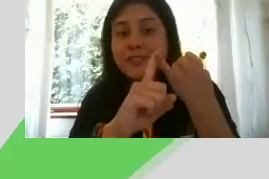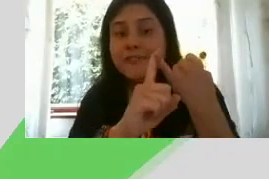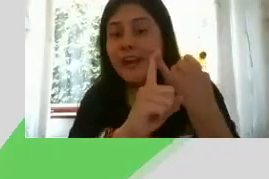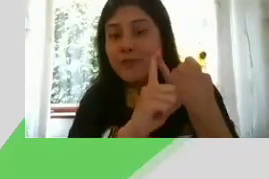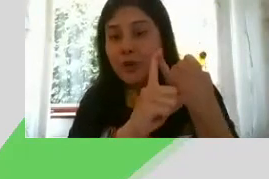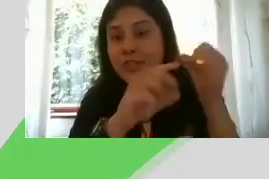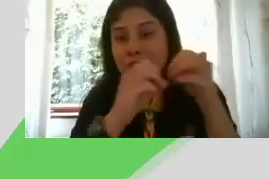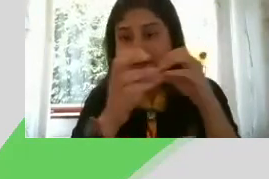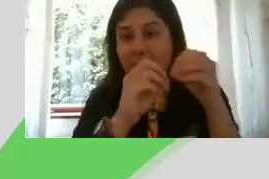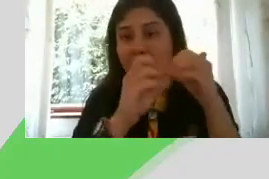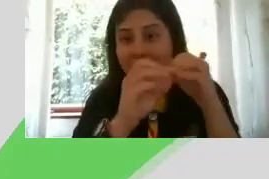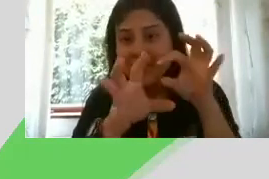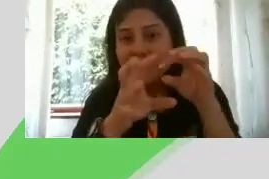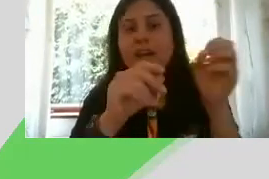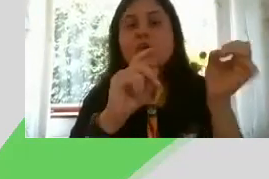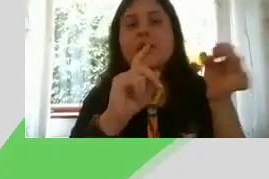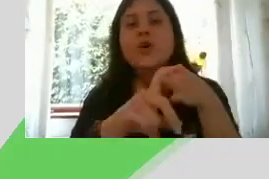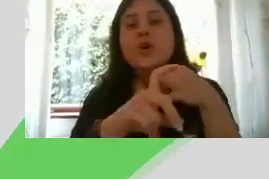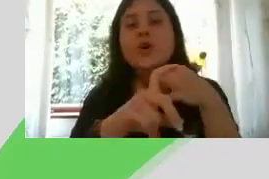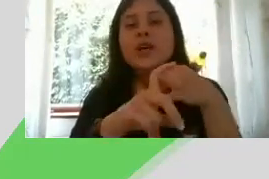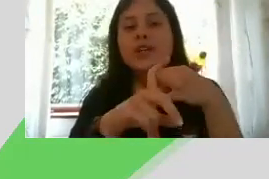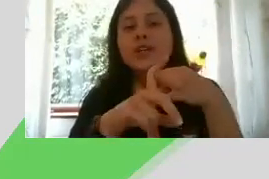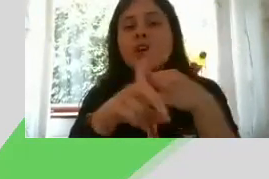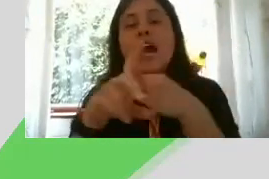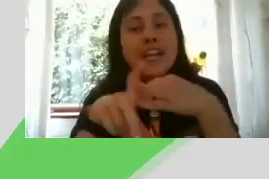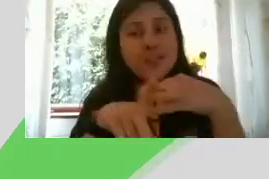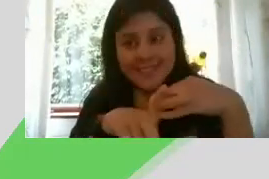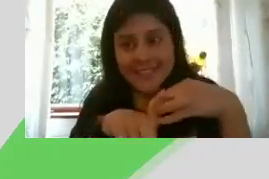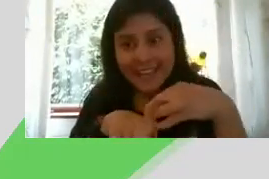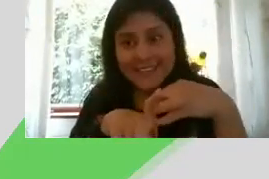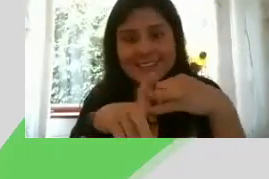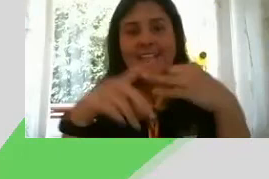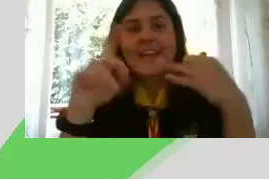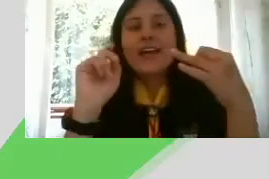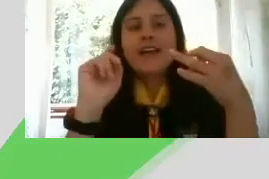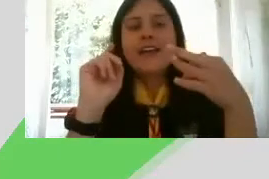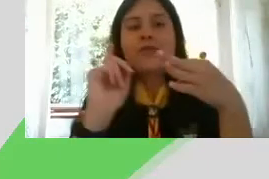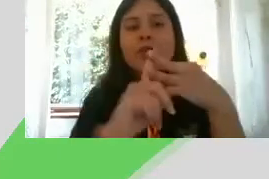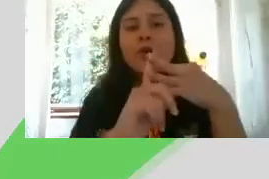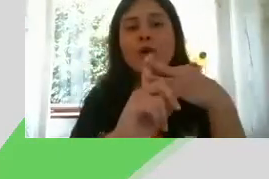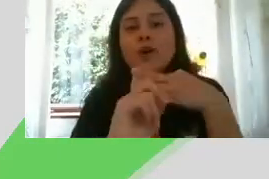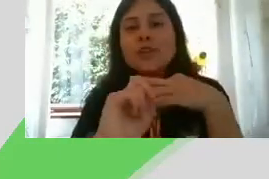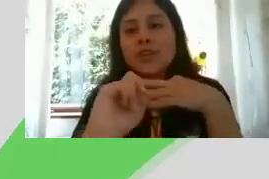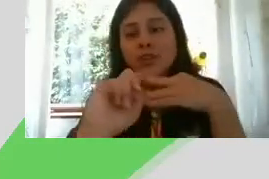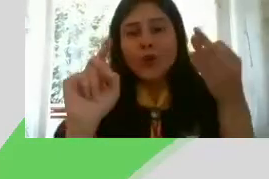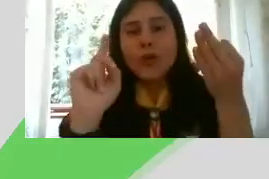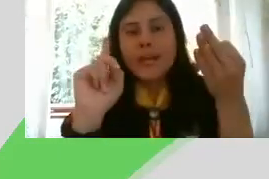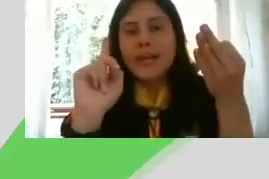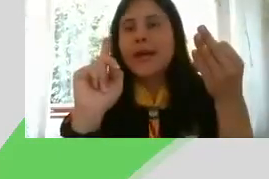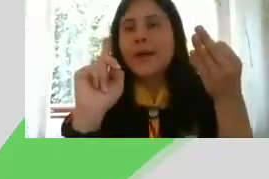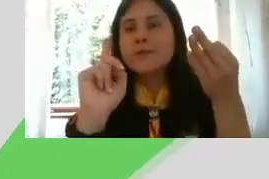Record your 5 words per minute. Record your 100 signs, and record